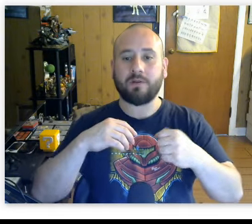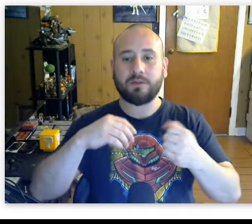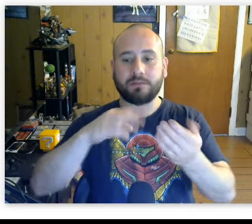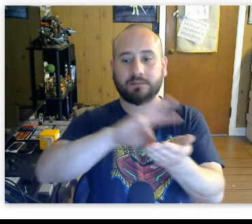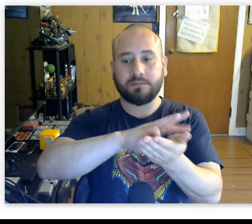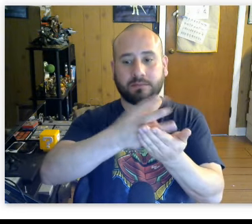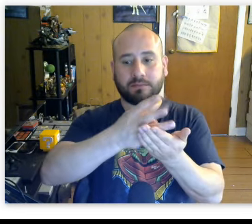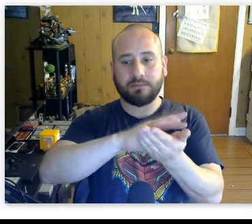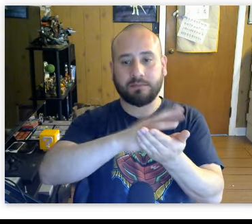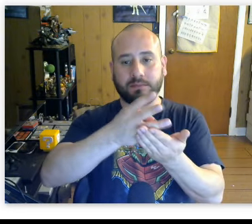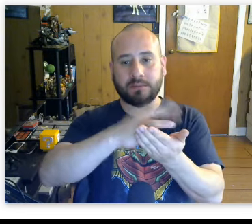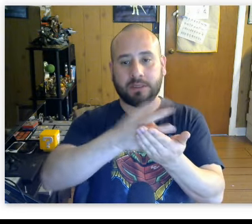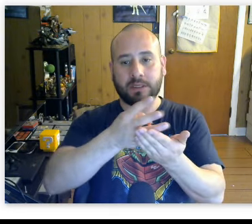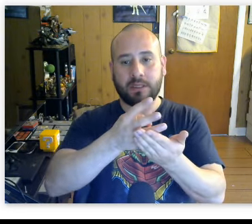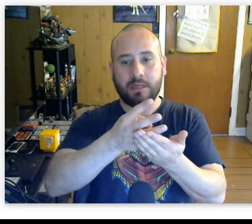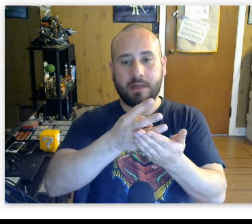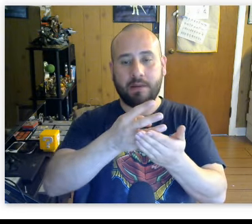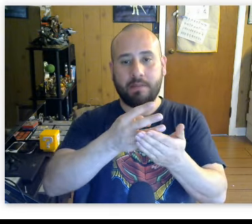waffle,